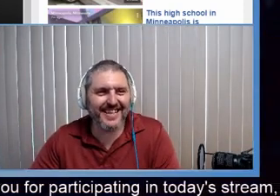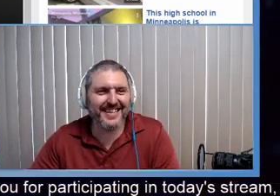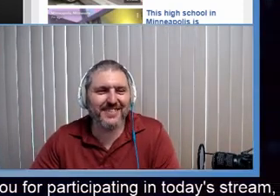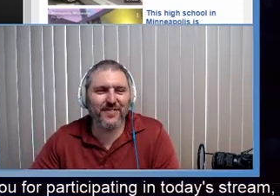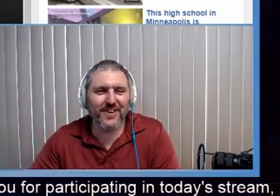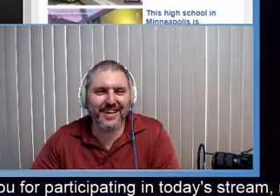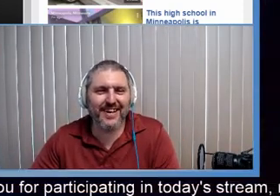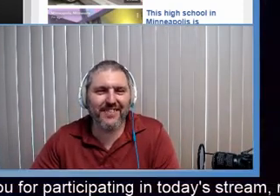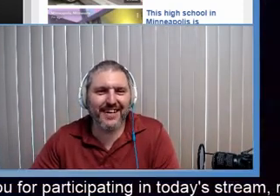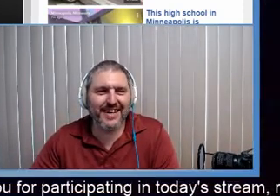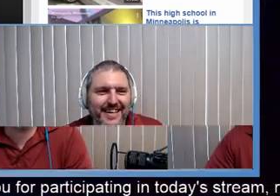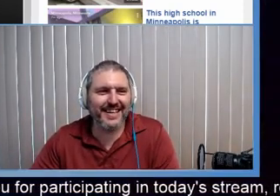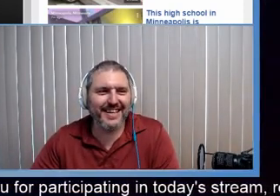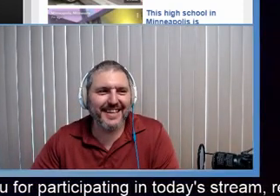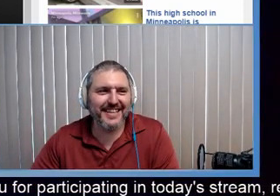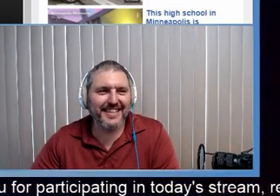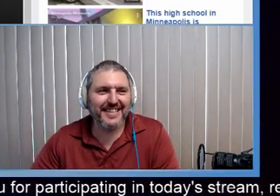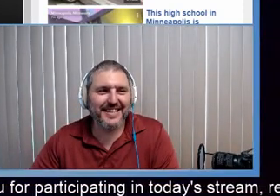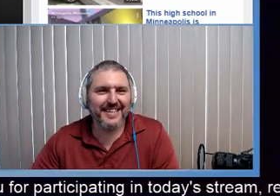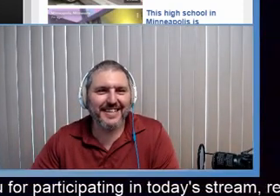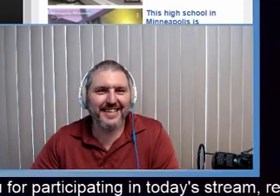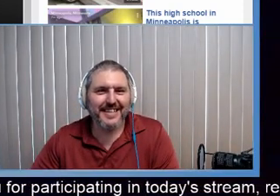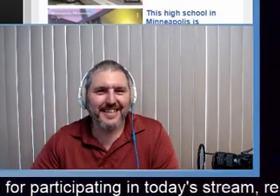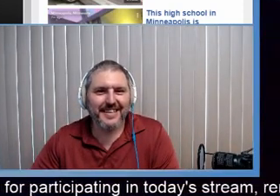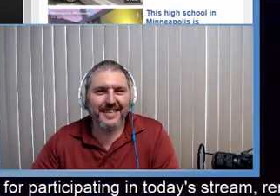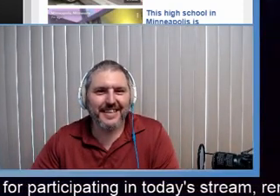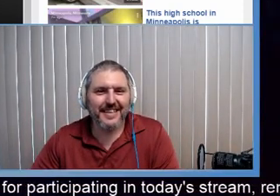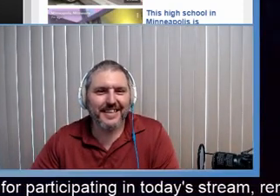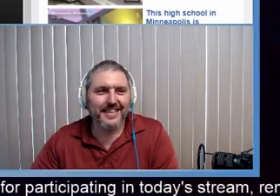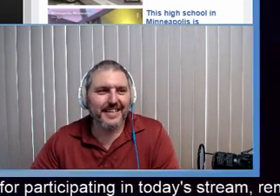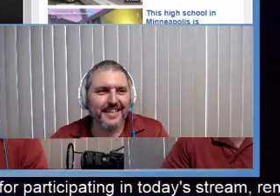That's a guy that needs a workout, man.